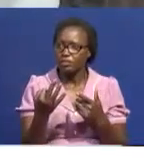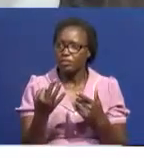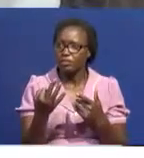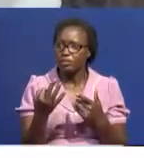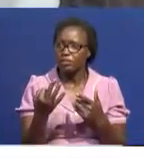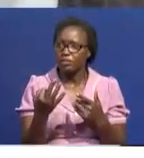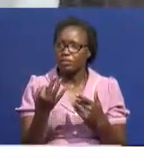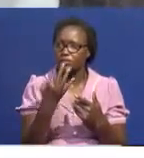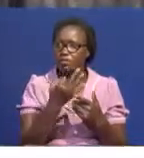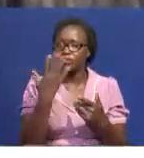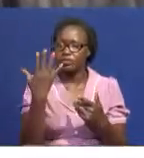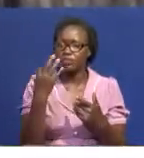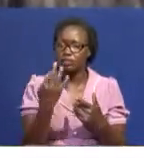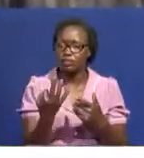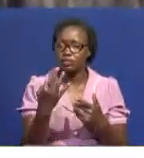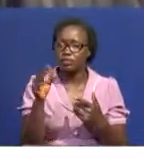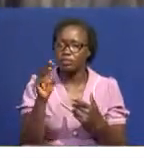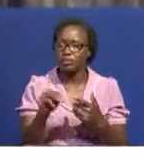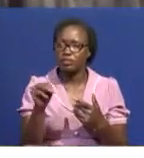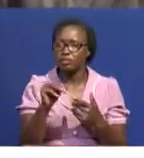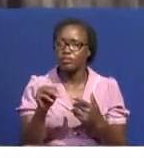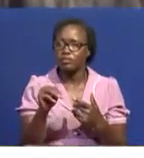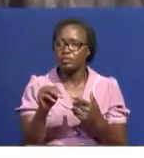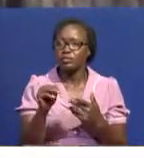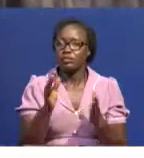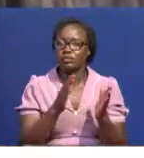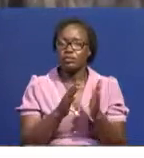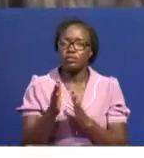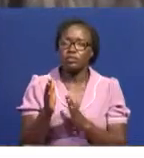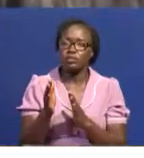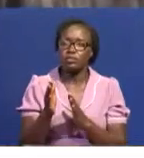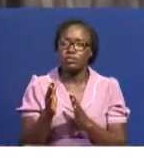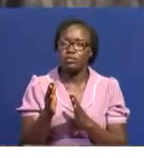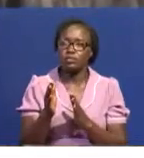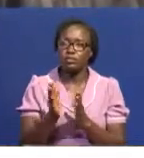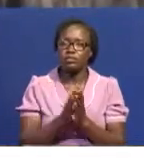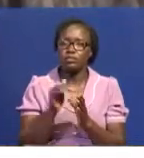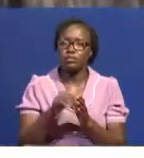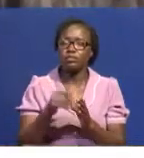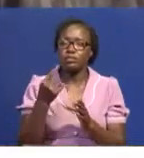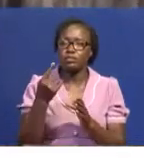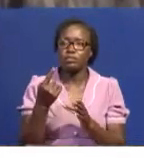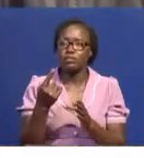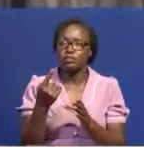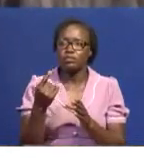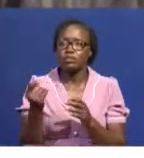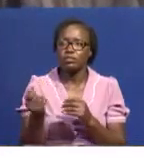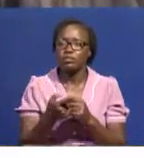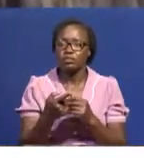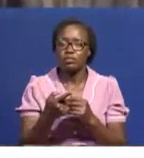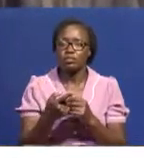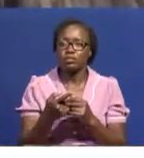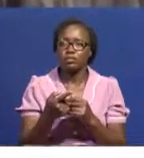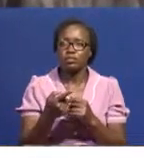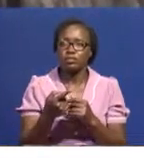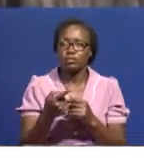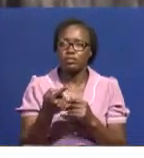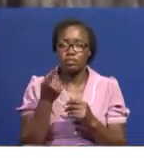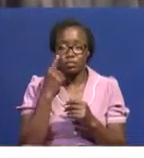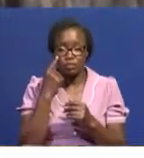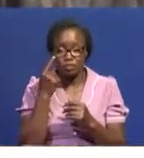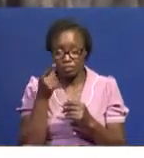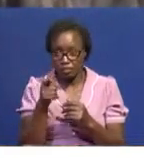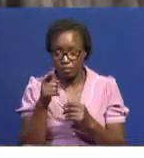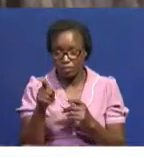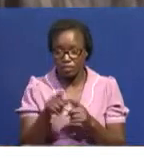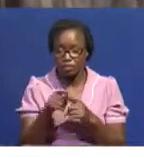353 million, which is already planned, and within the next 1 month, you will be seeing that one